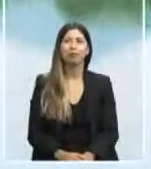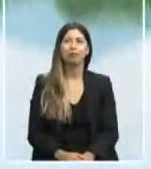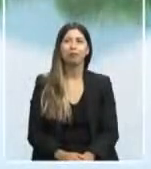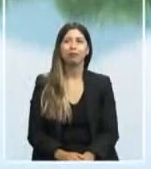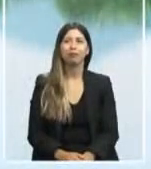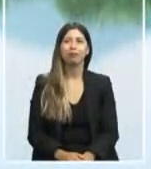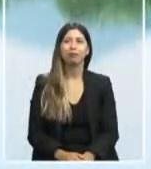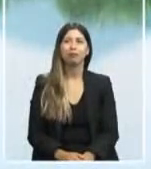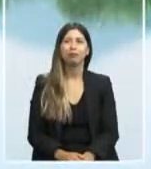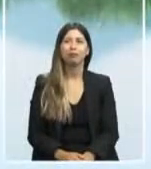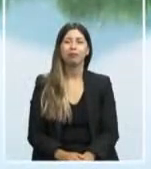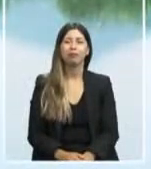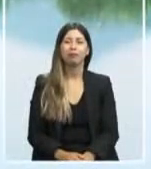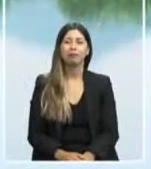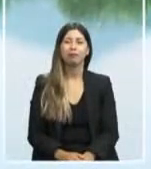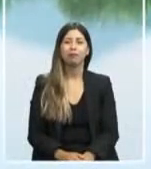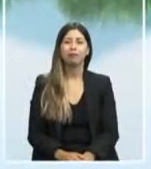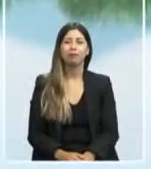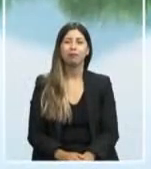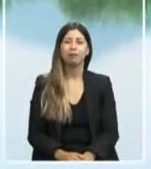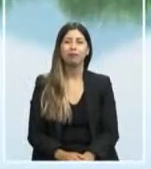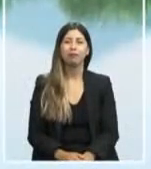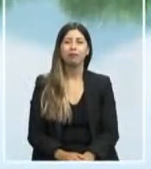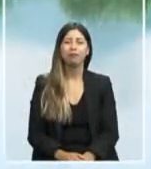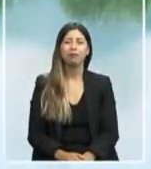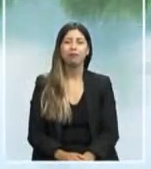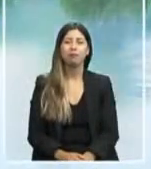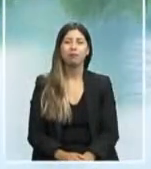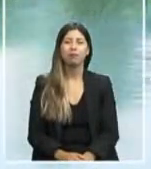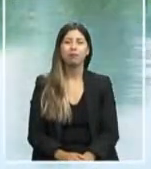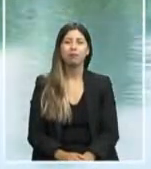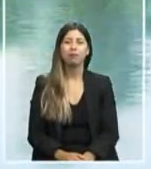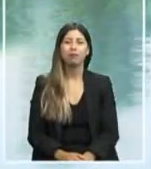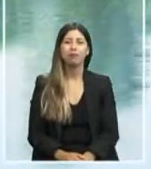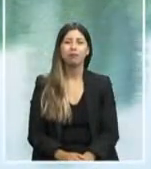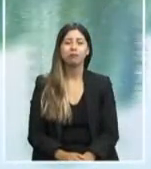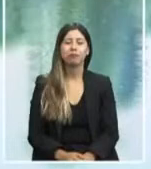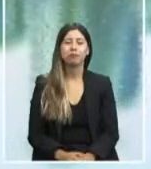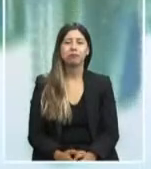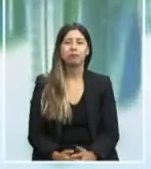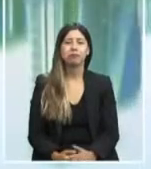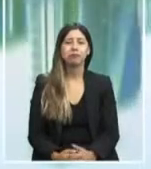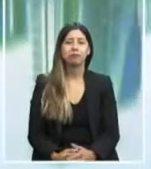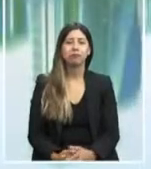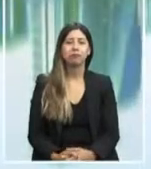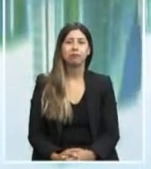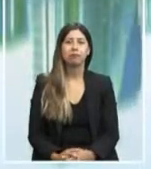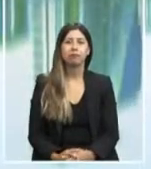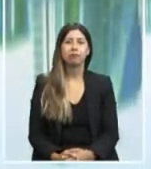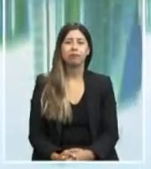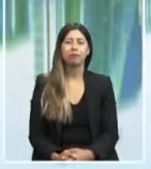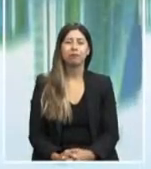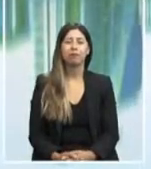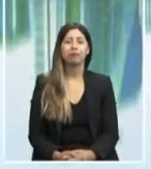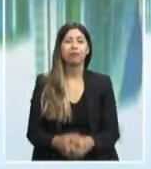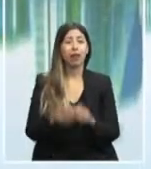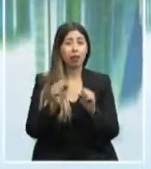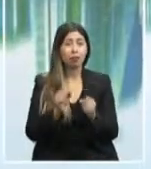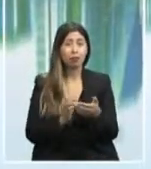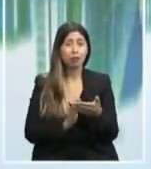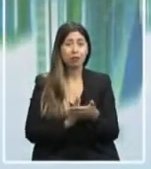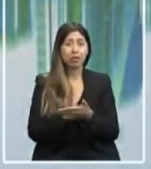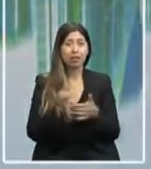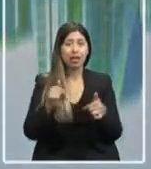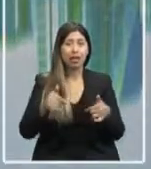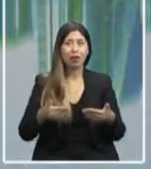Did you hear us? Is it okay? Hi. Yeah, you can start right now. Thank you. Okay. Thank